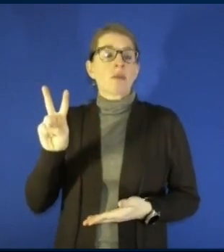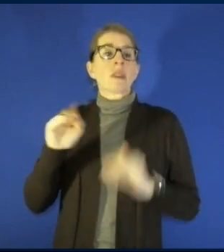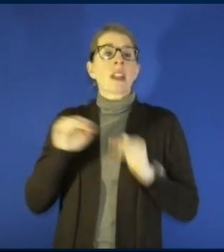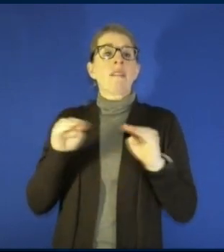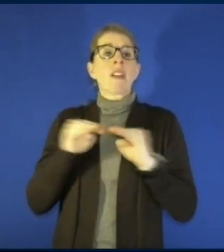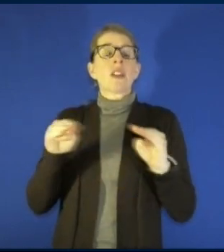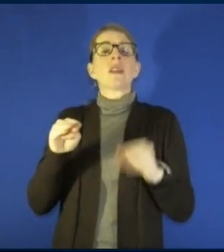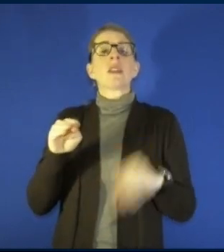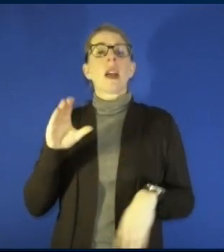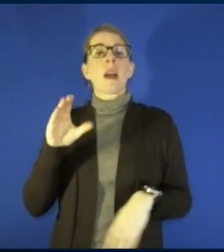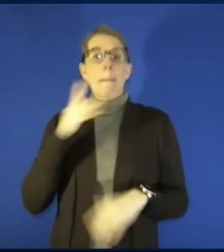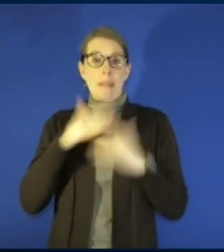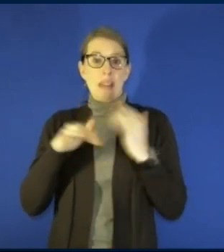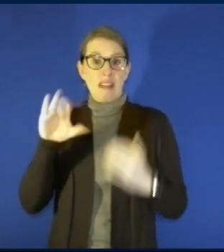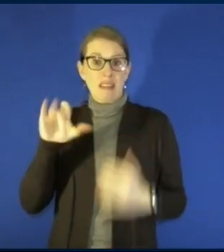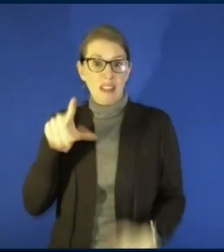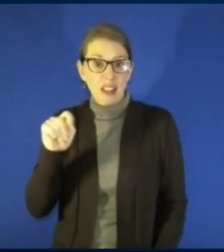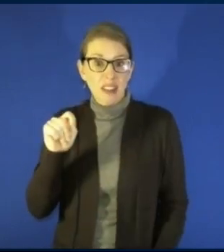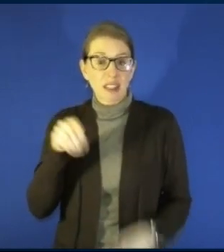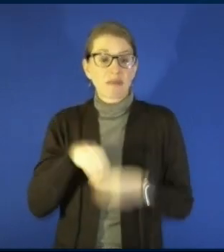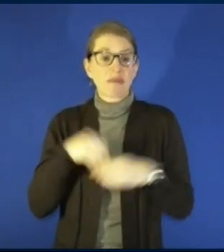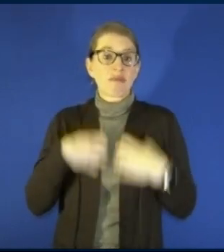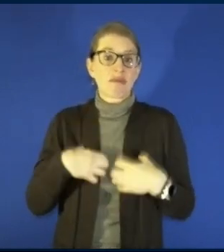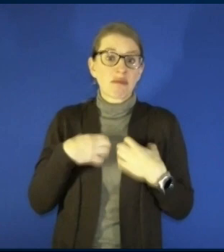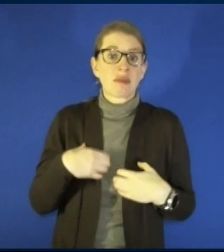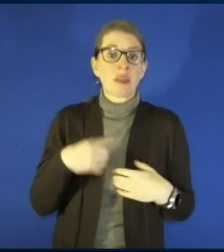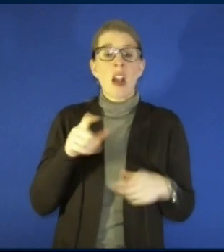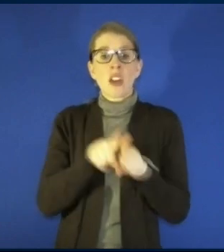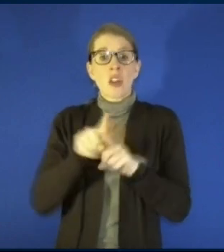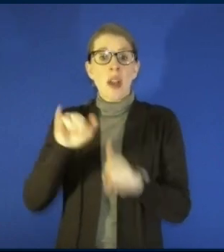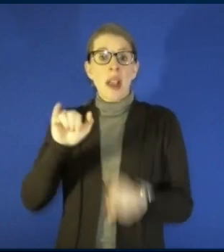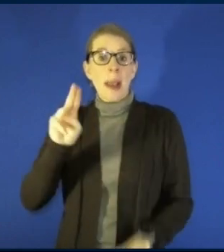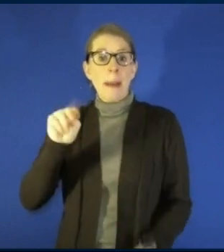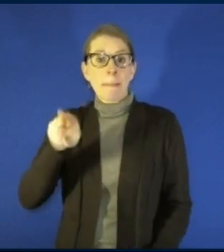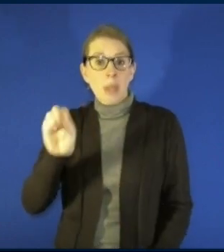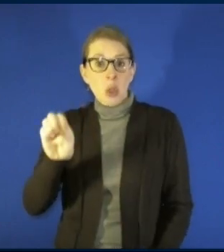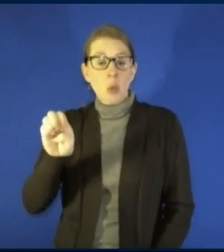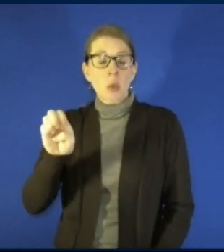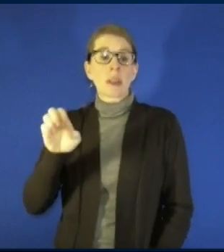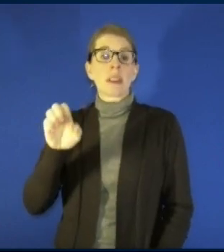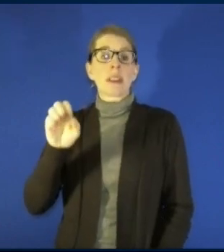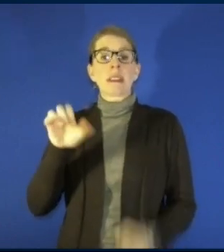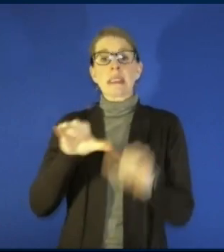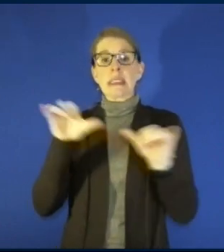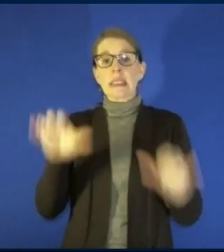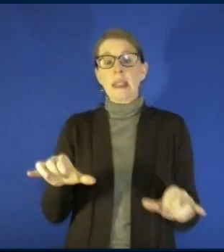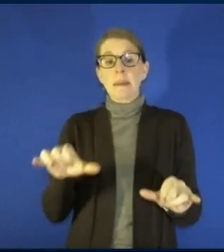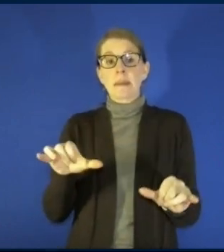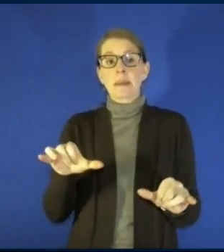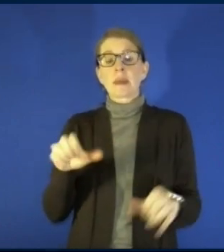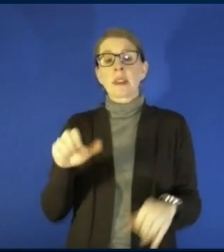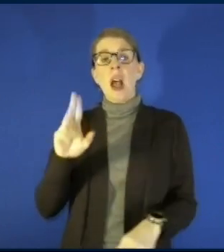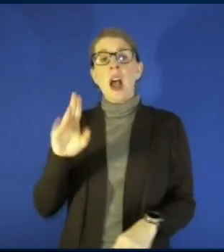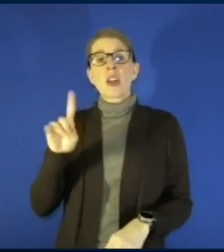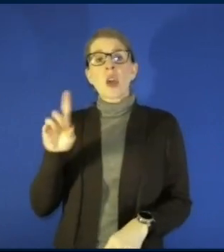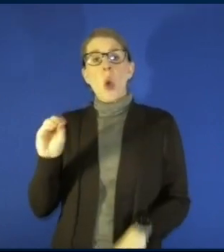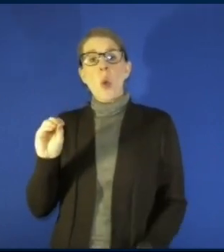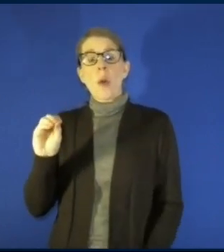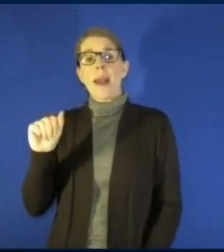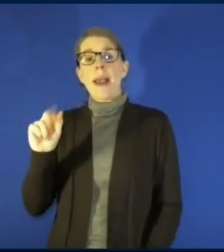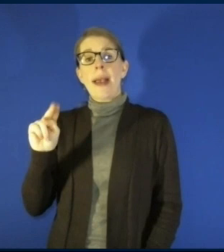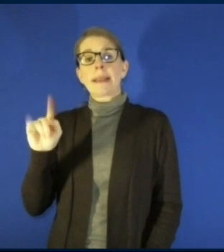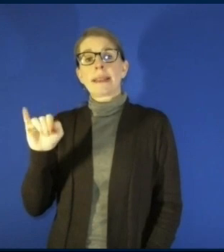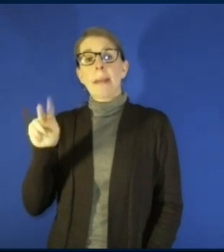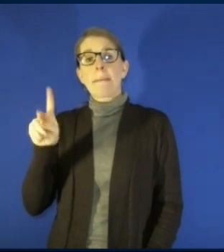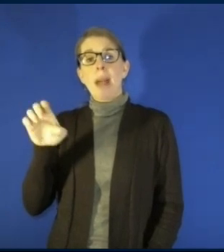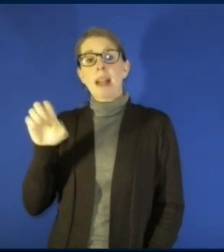fatigue. In the immune system, and autoantibodies may set off a chain reaction. So just a host of symptoms